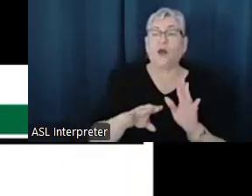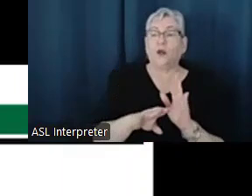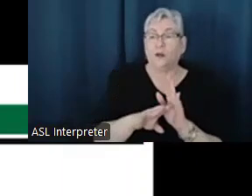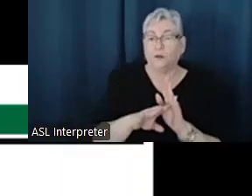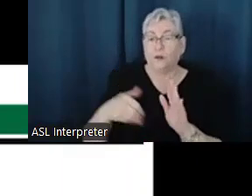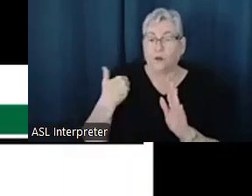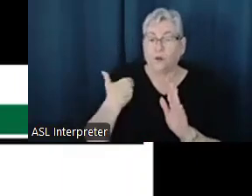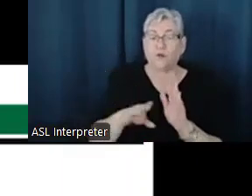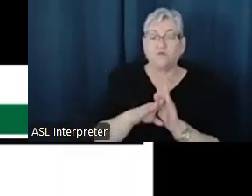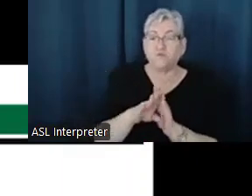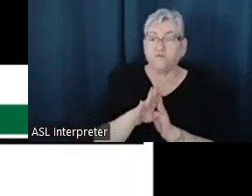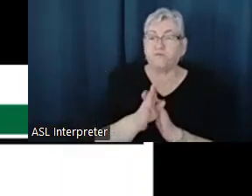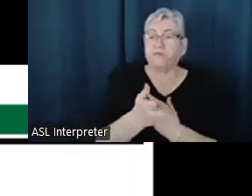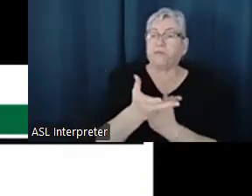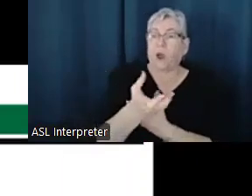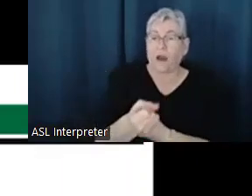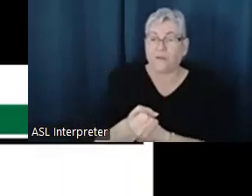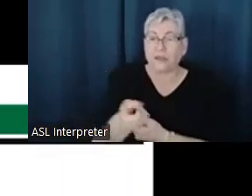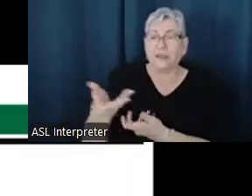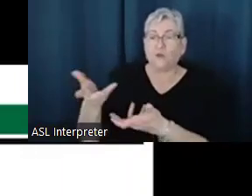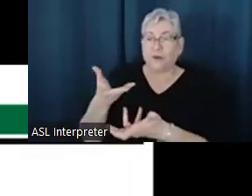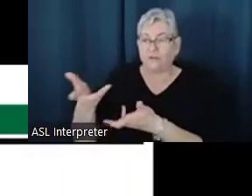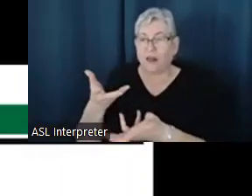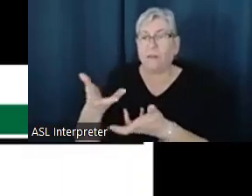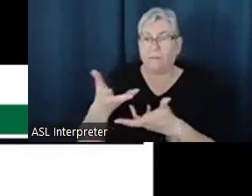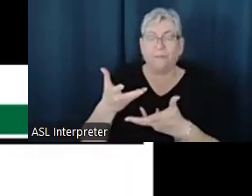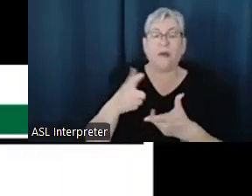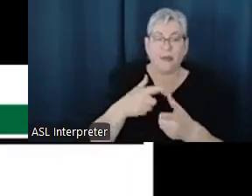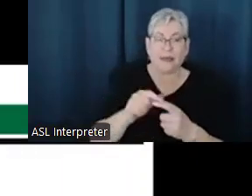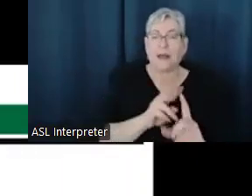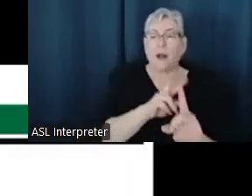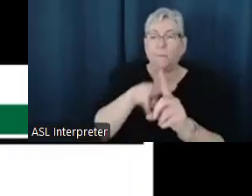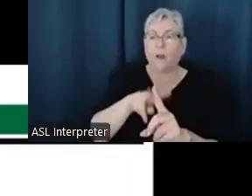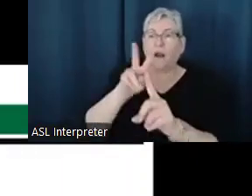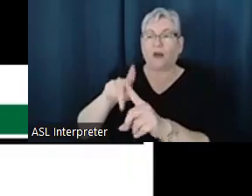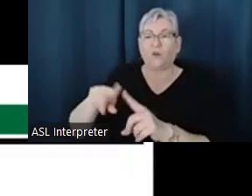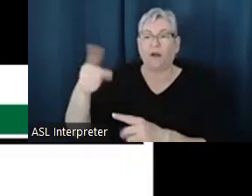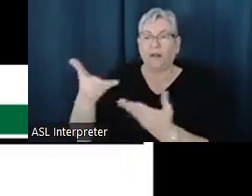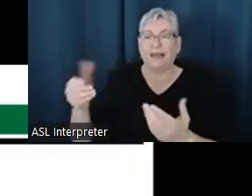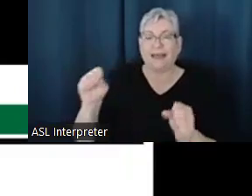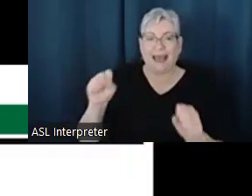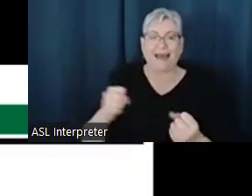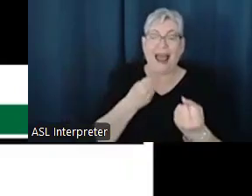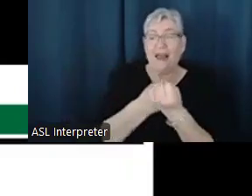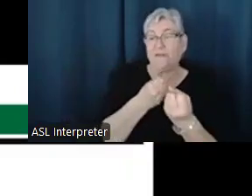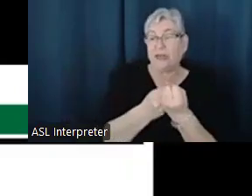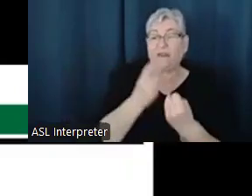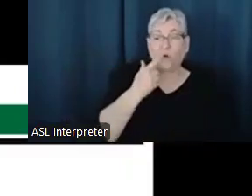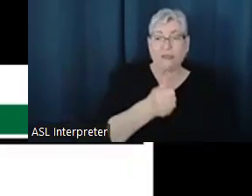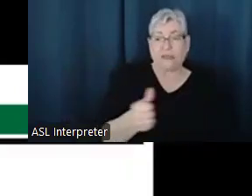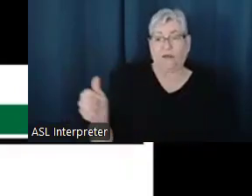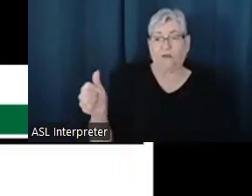somebody else, we can then start to apply that to other things where they might be able to advocate for themselves.